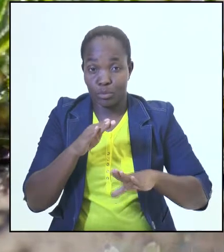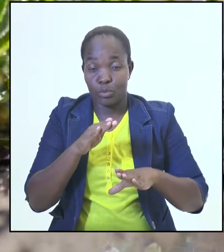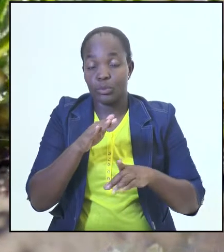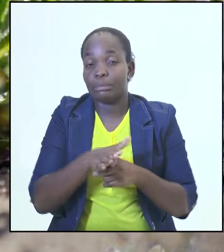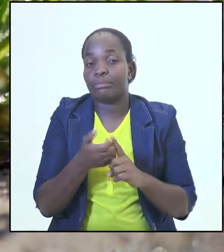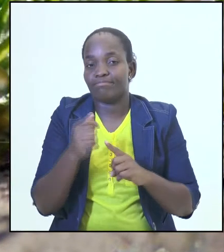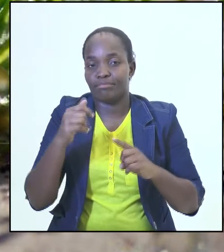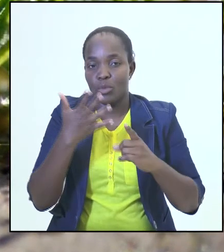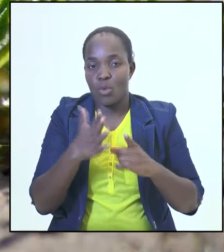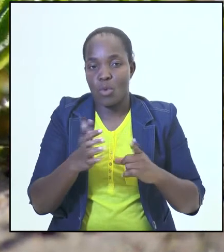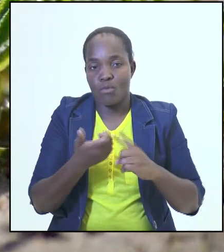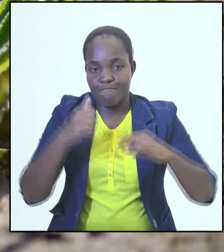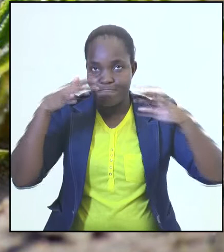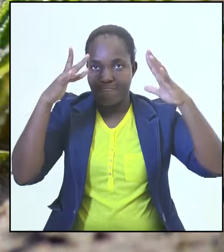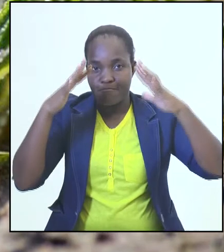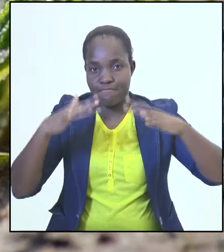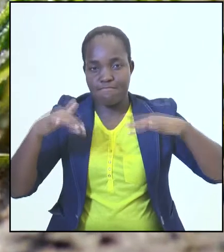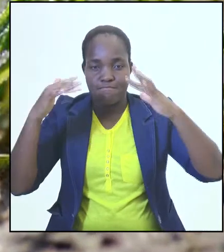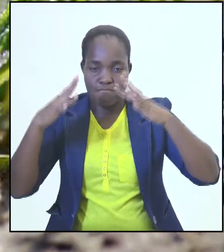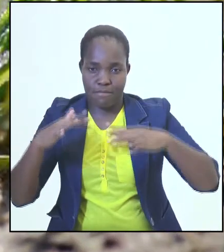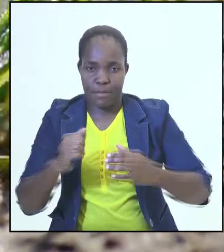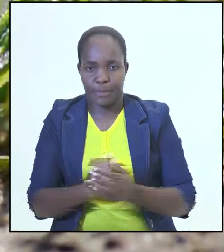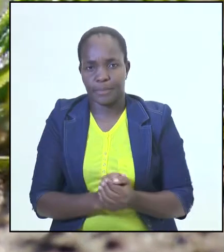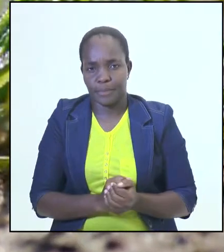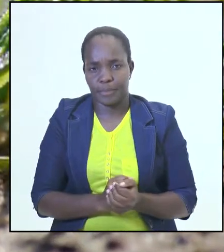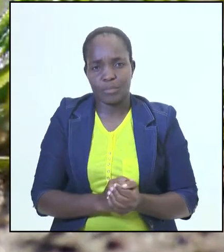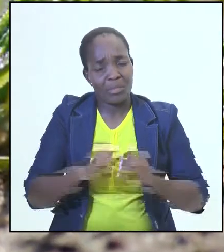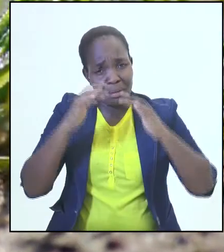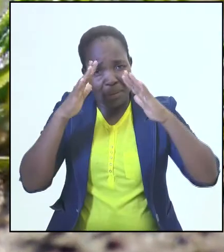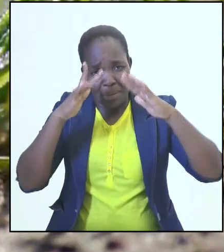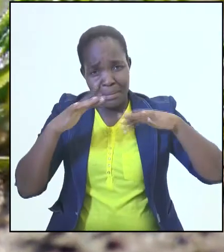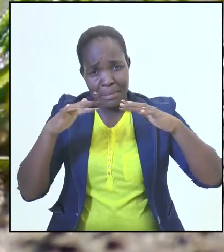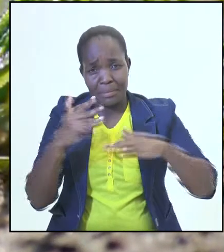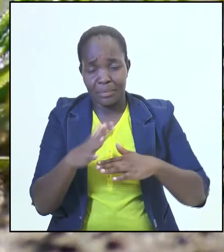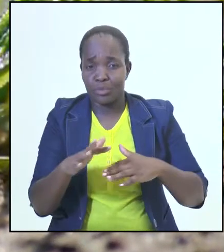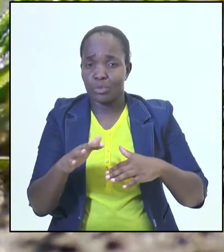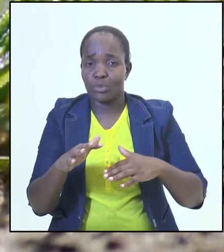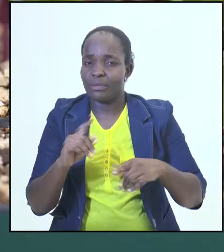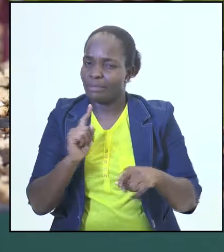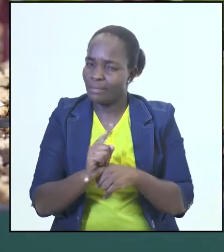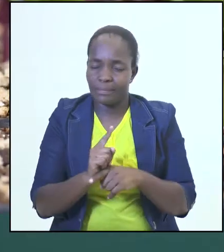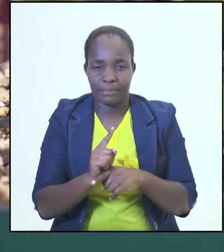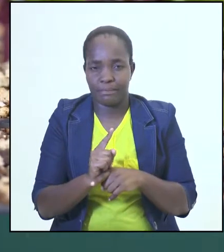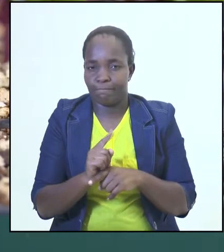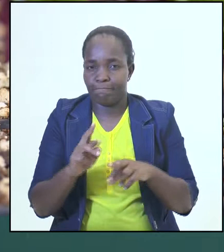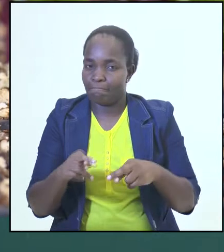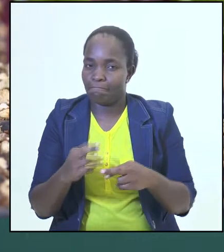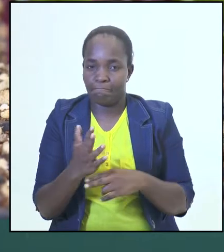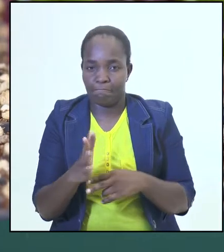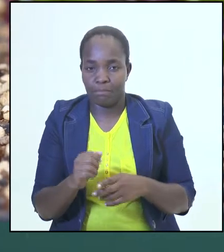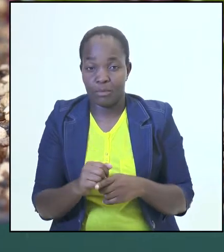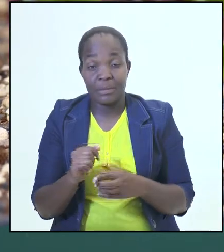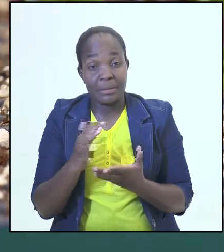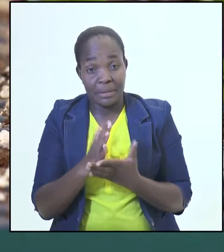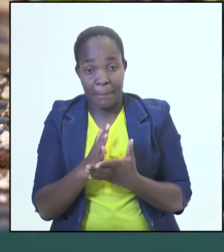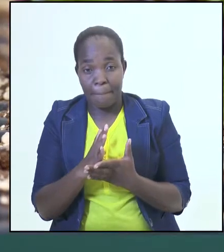Yes, rainfall is a primary source of water for our crops. But sometimes, commercial farmers